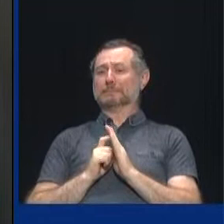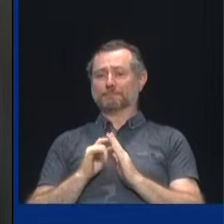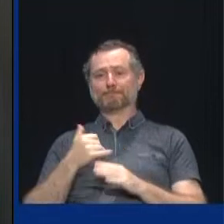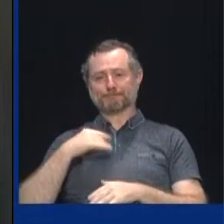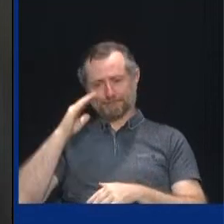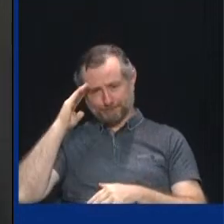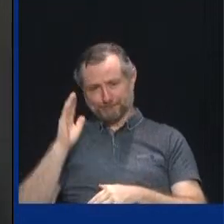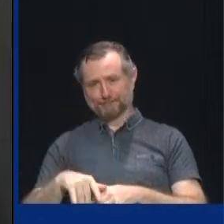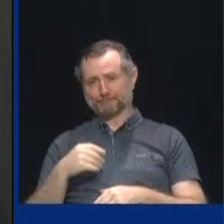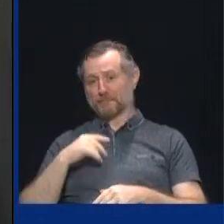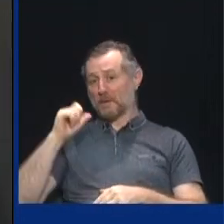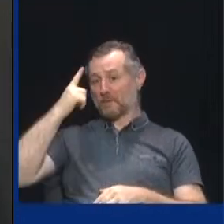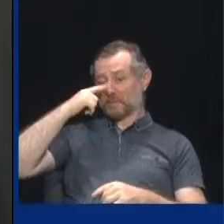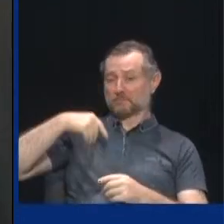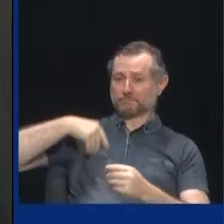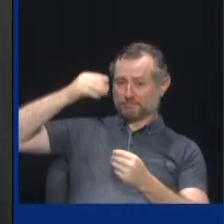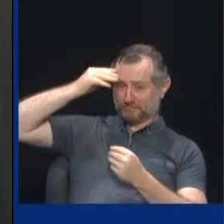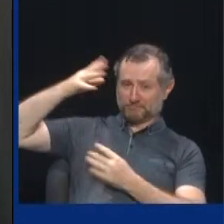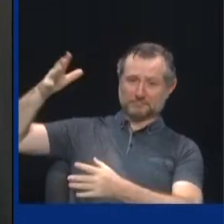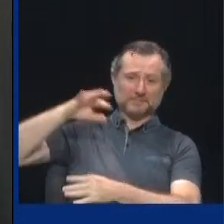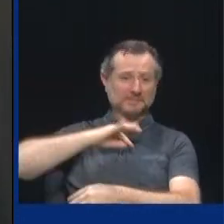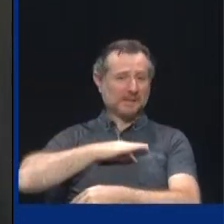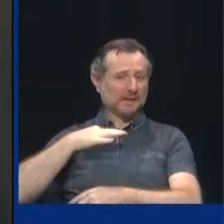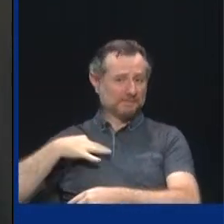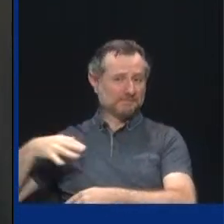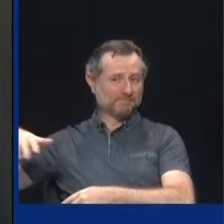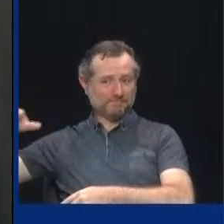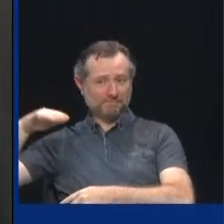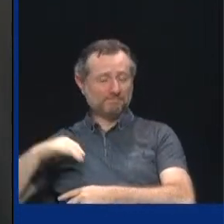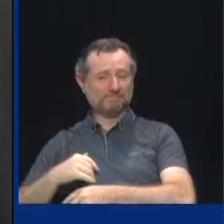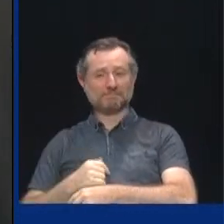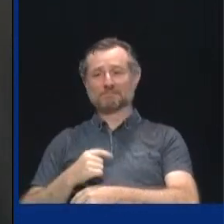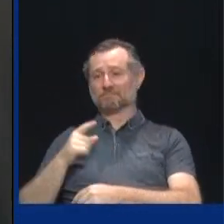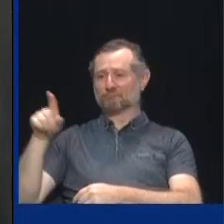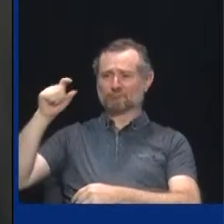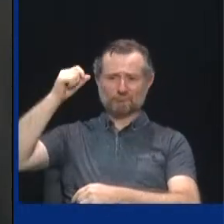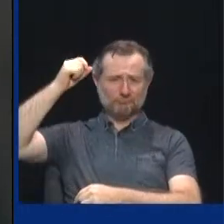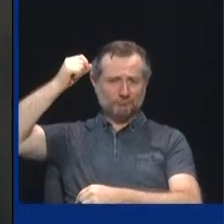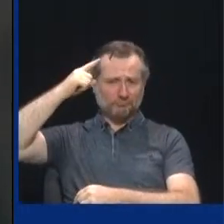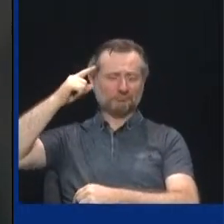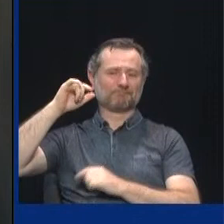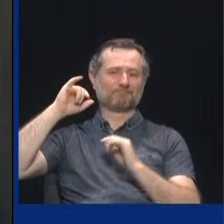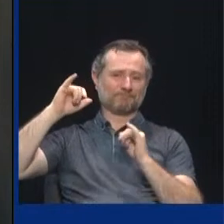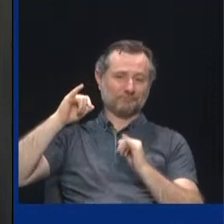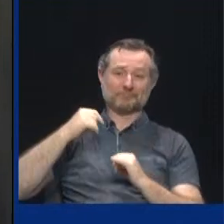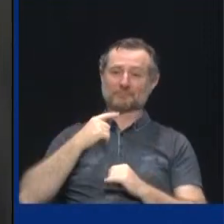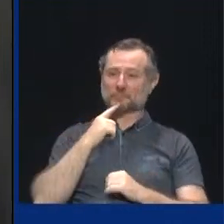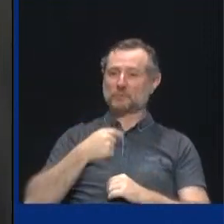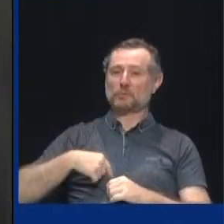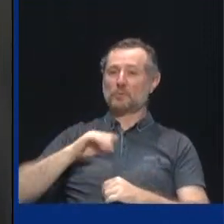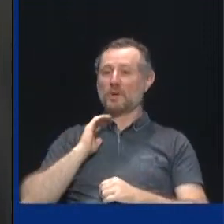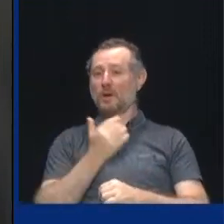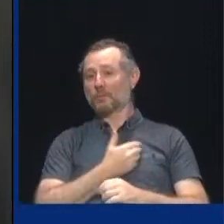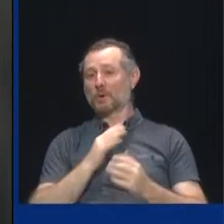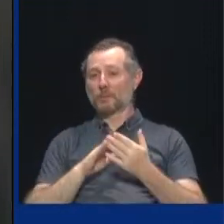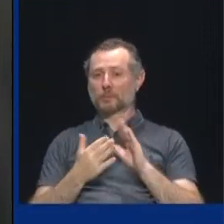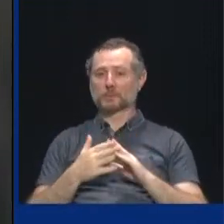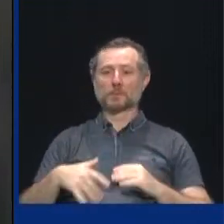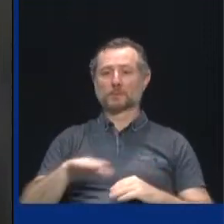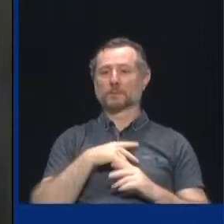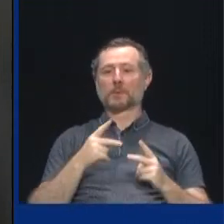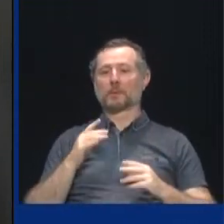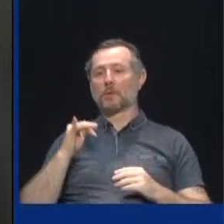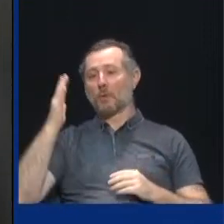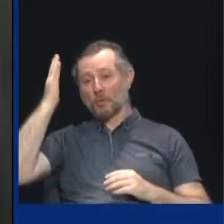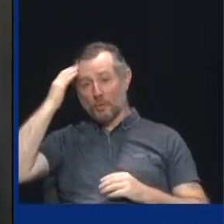they heard the message loud and clear, and the governor understands this. So there are places in our community, such as Korean Community